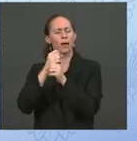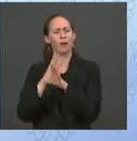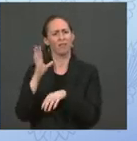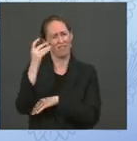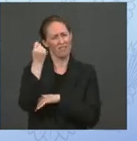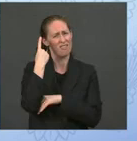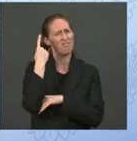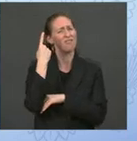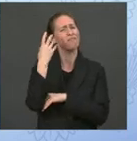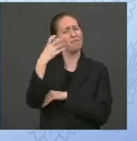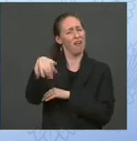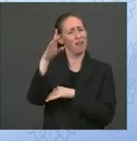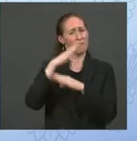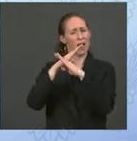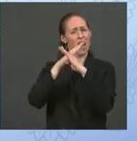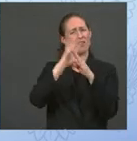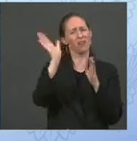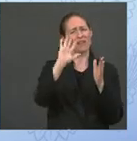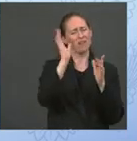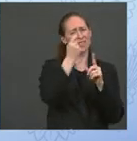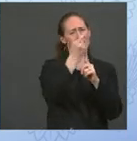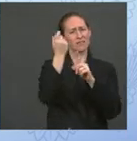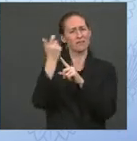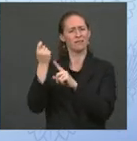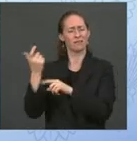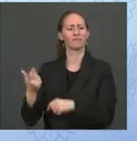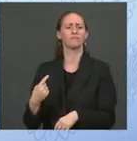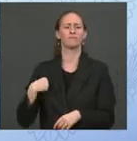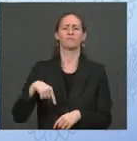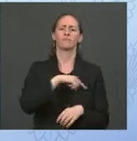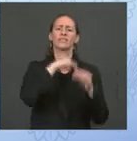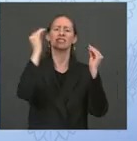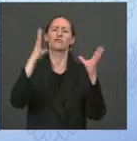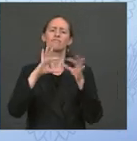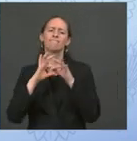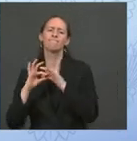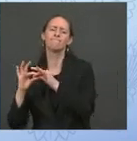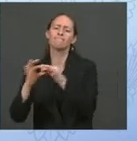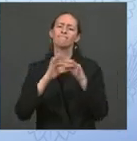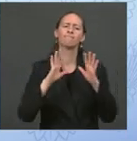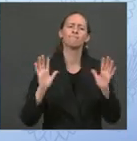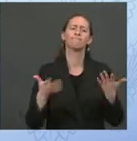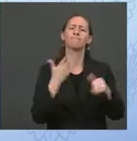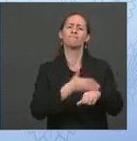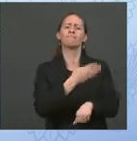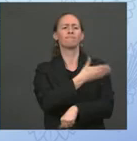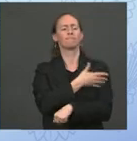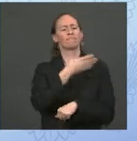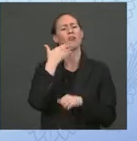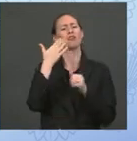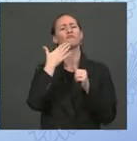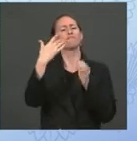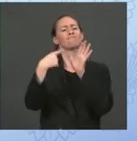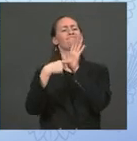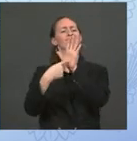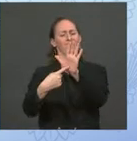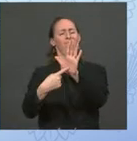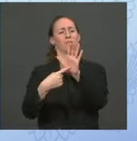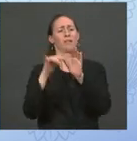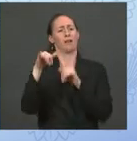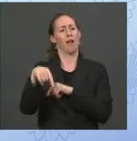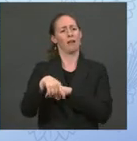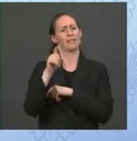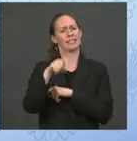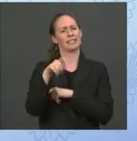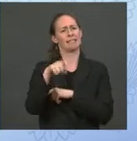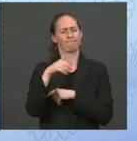work, or educators collectively lifting their voices for the common good. We must shift our behavior to match